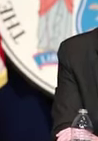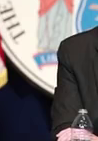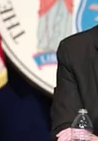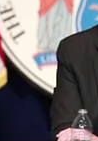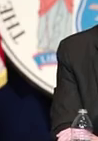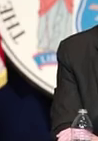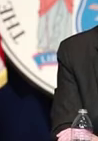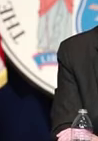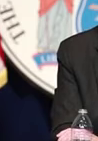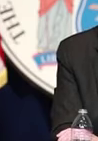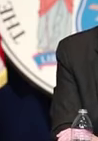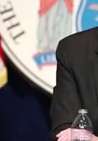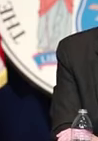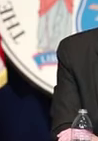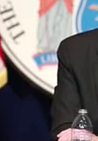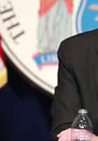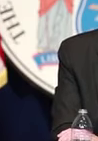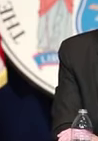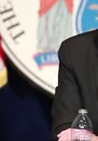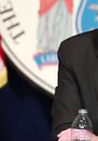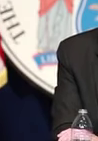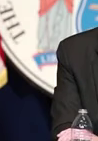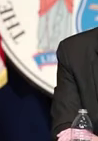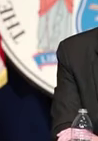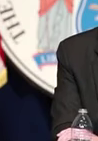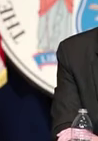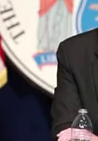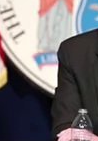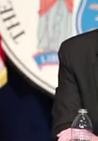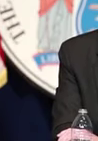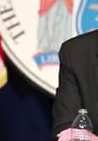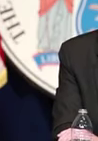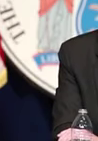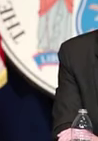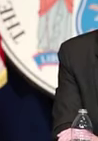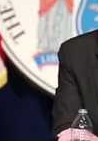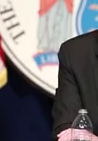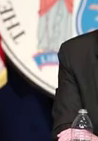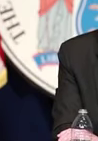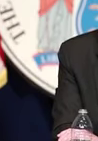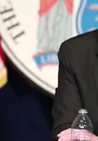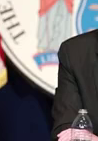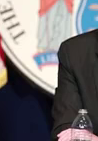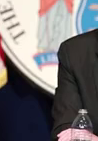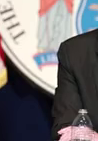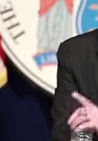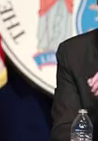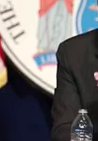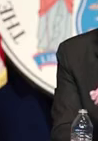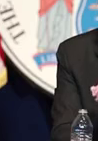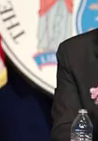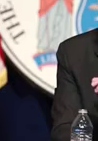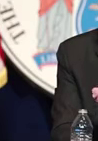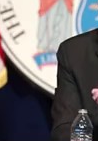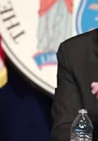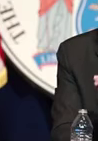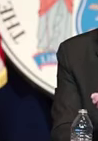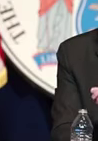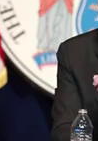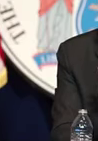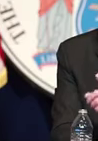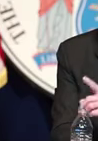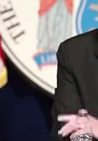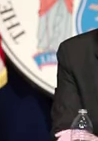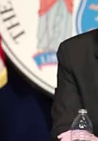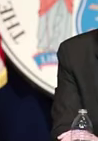St. Louis to escape. But the St. Louis, as you likely know, was spurned at every port it sought out, including, shamefully,